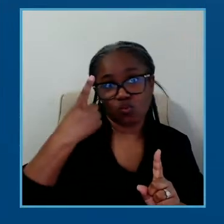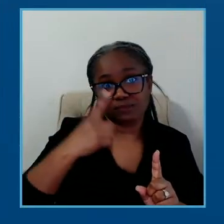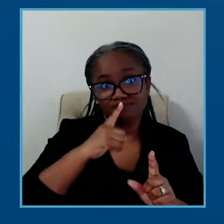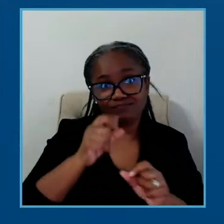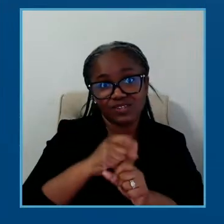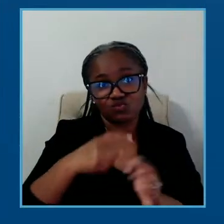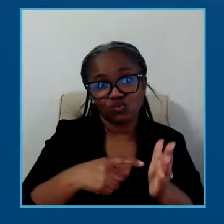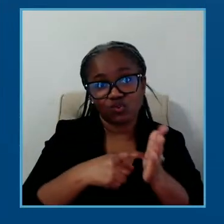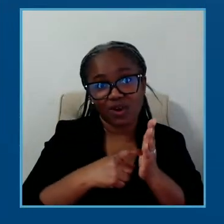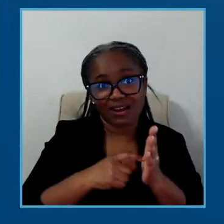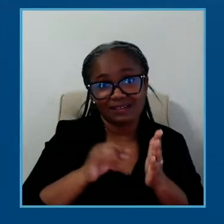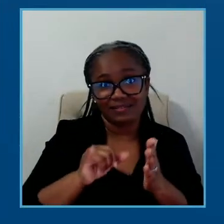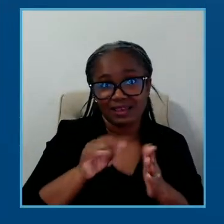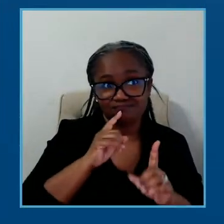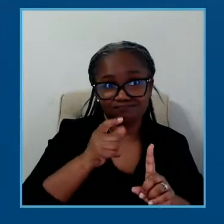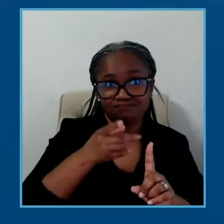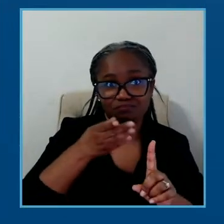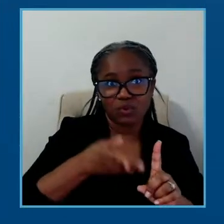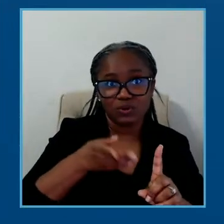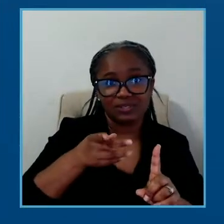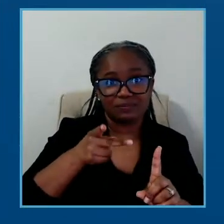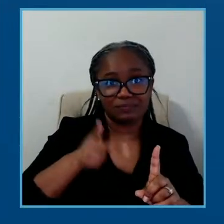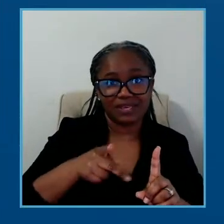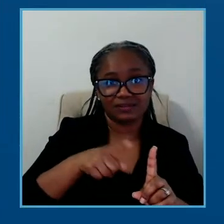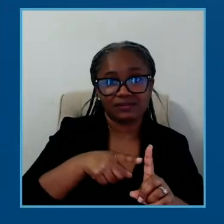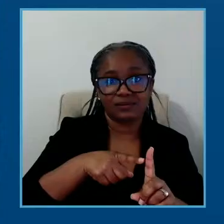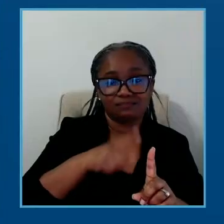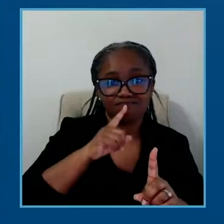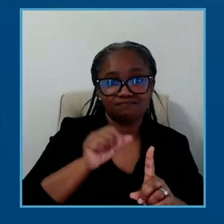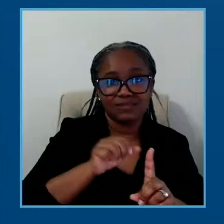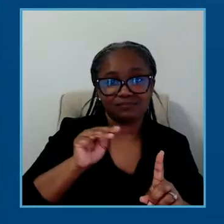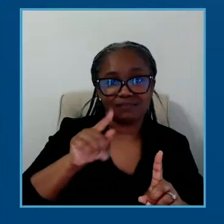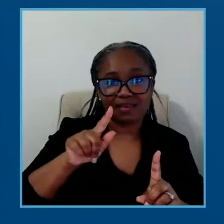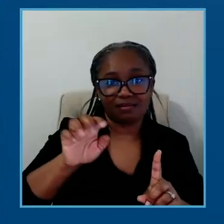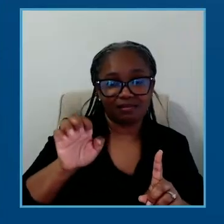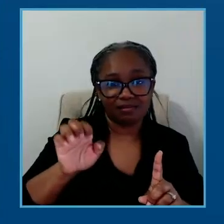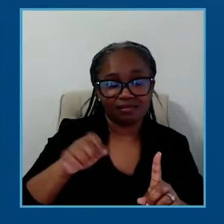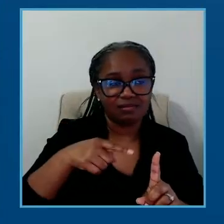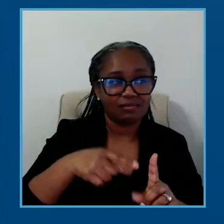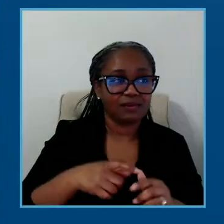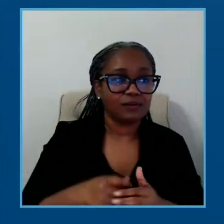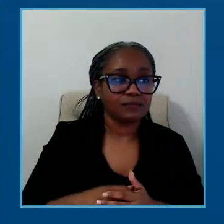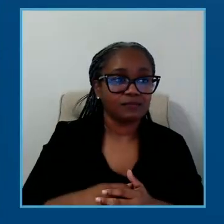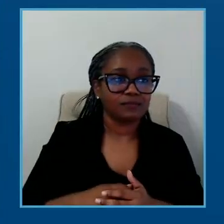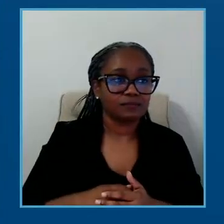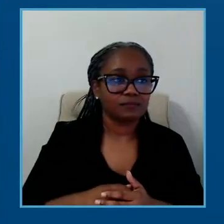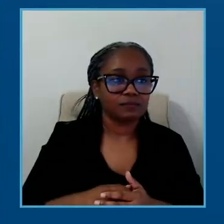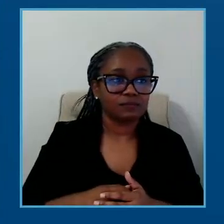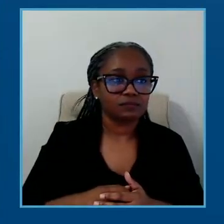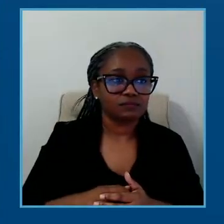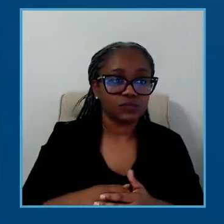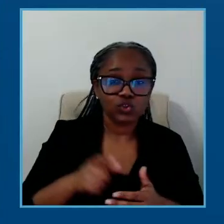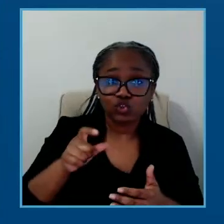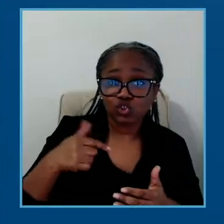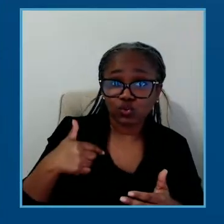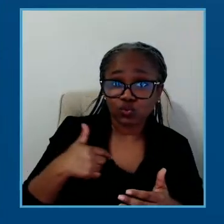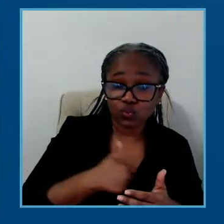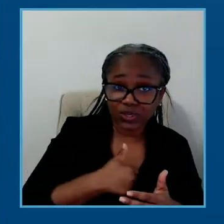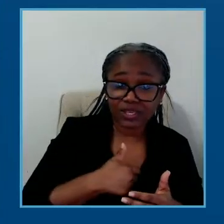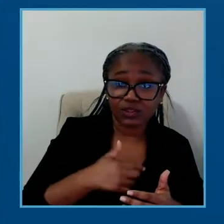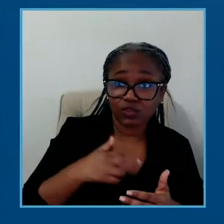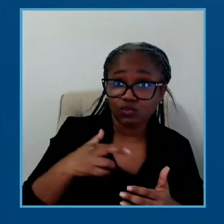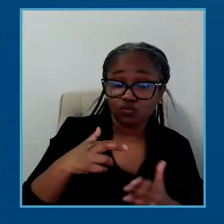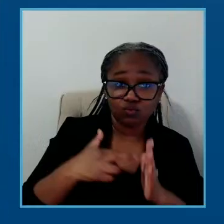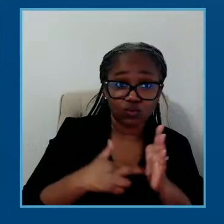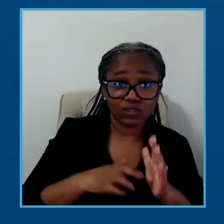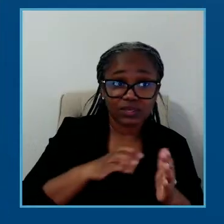charter. The RBC could absolutely look at whether these rules should work differently in the future, but for the rules that were actually in place at the